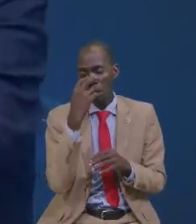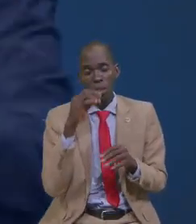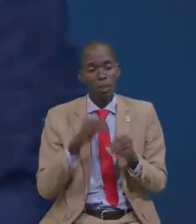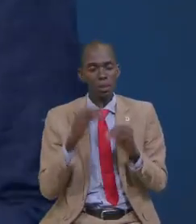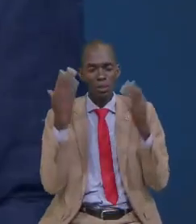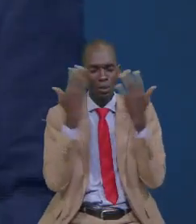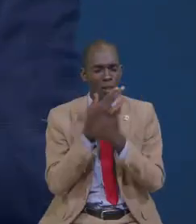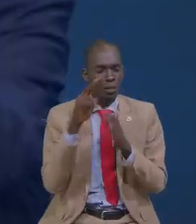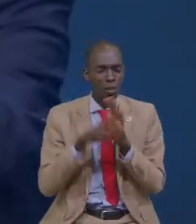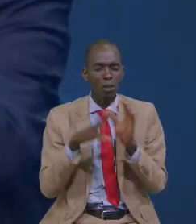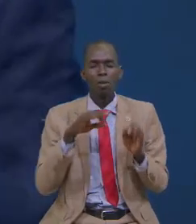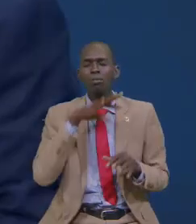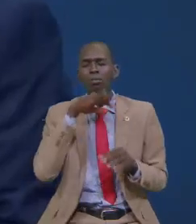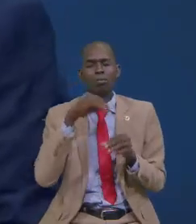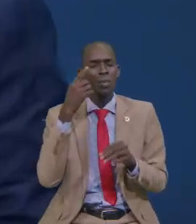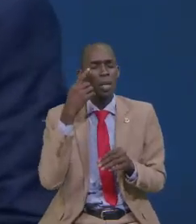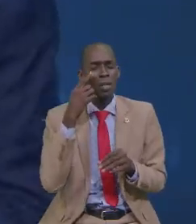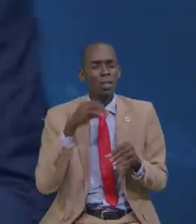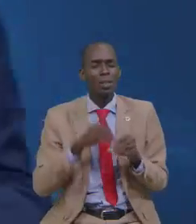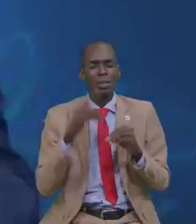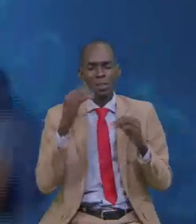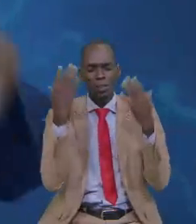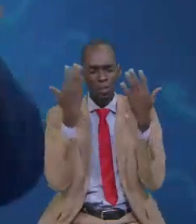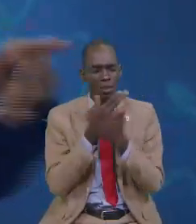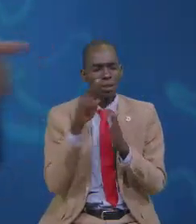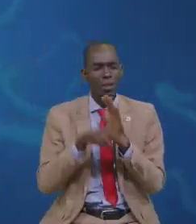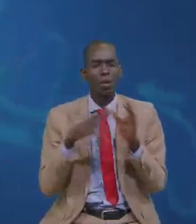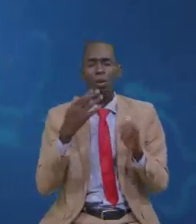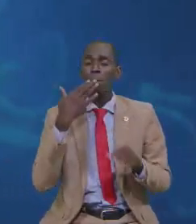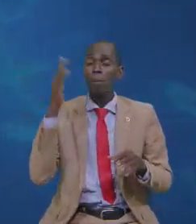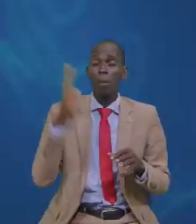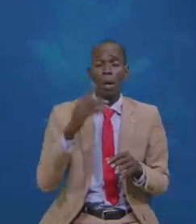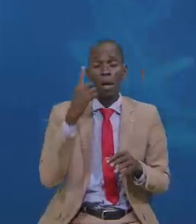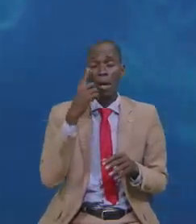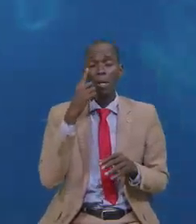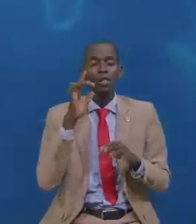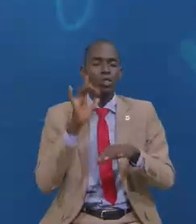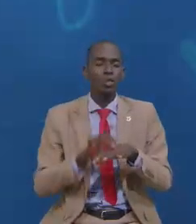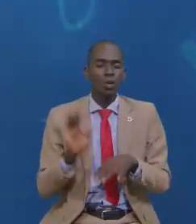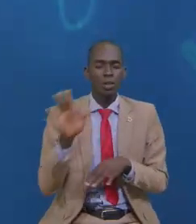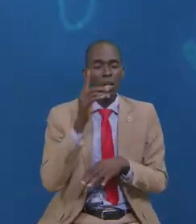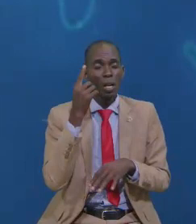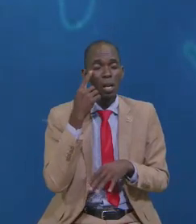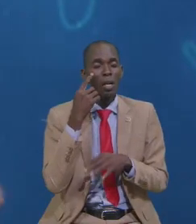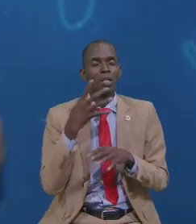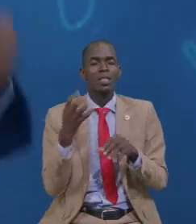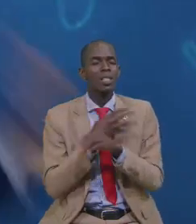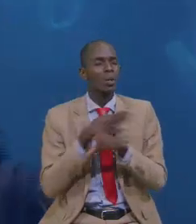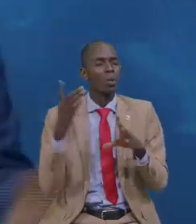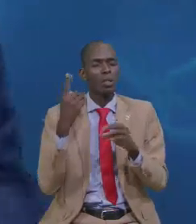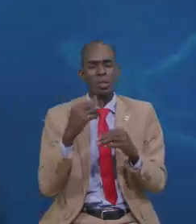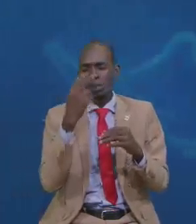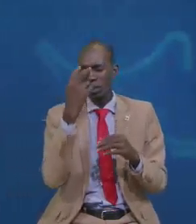the darkness of bad eyesight, touch their eyes, take the darkness away